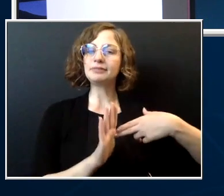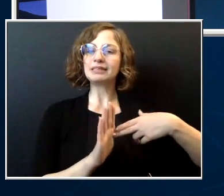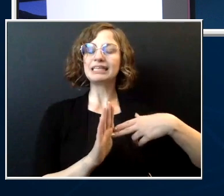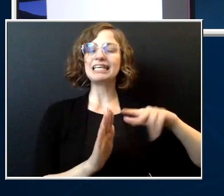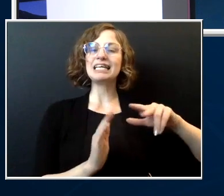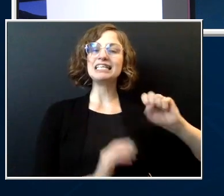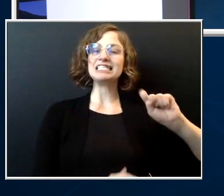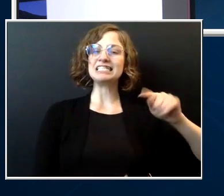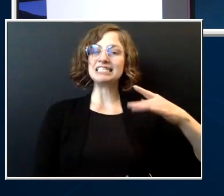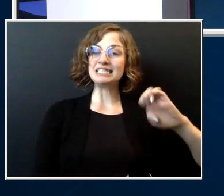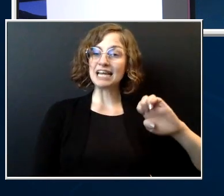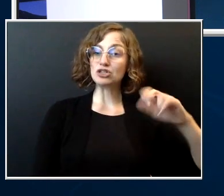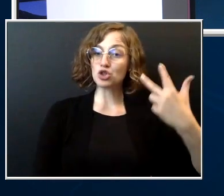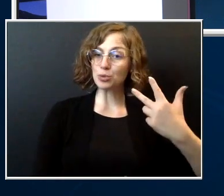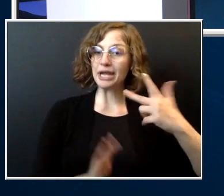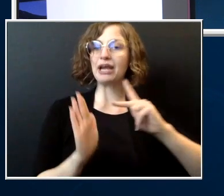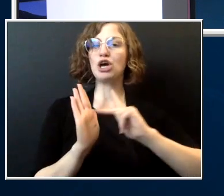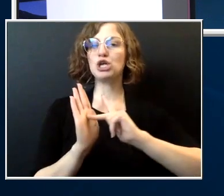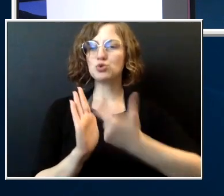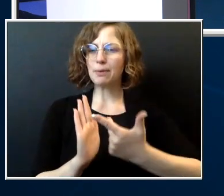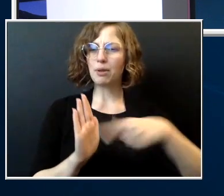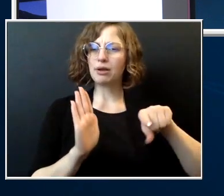breast cancer. What does that mean?